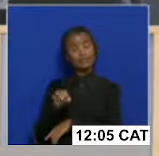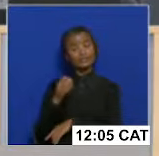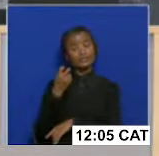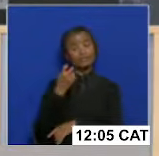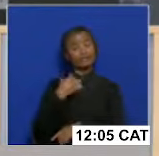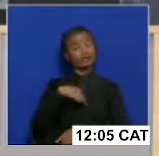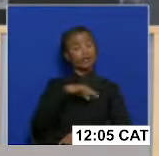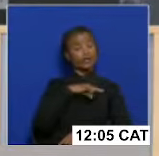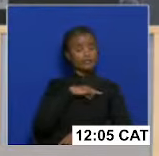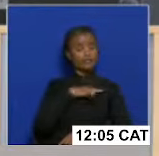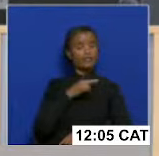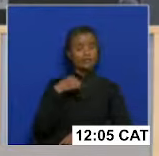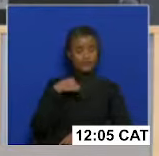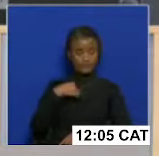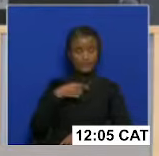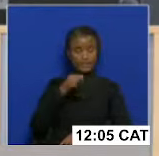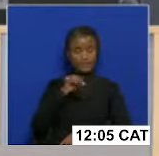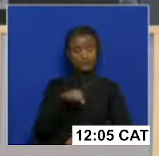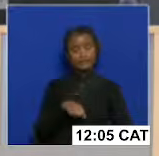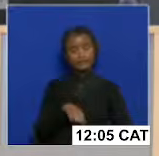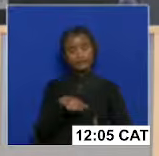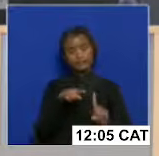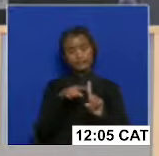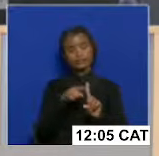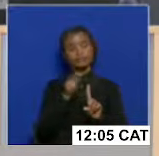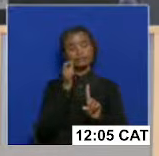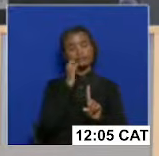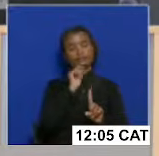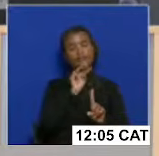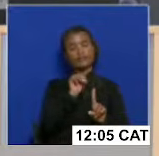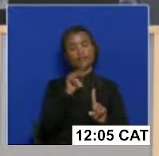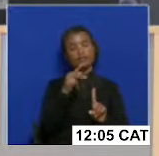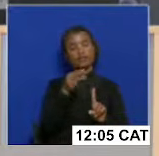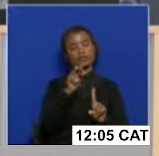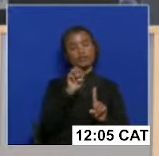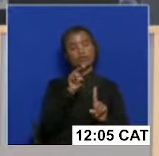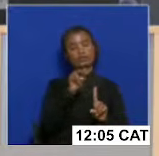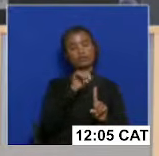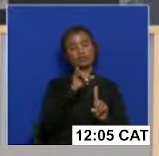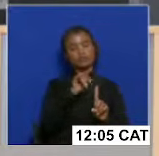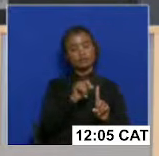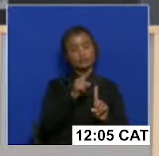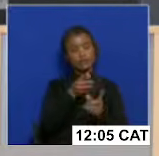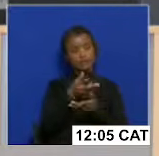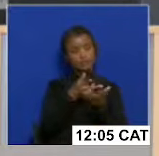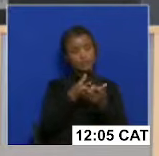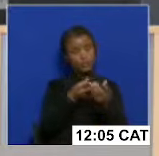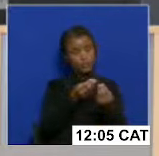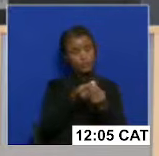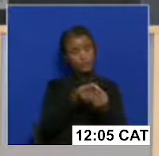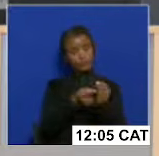also spoke to him And when. yes, please finish your answer.